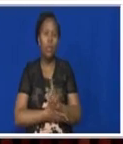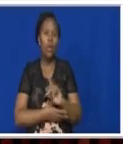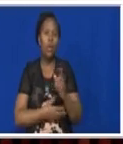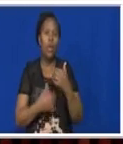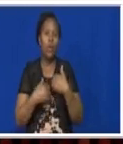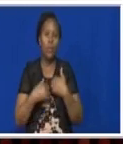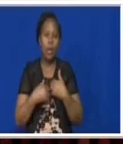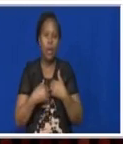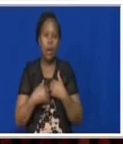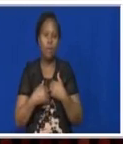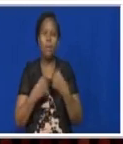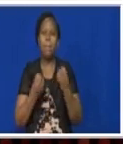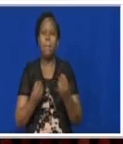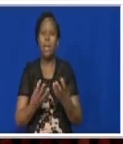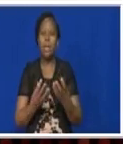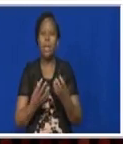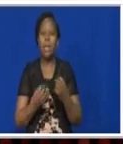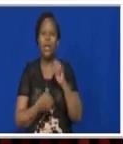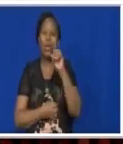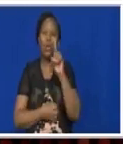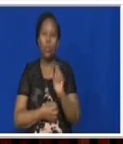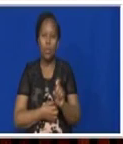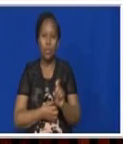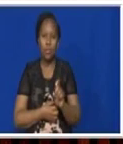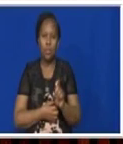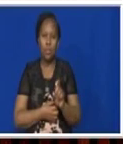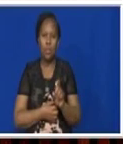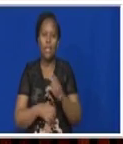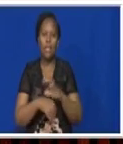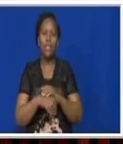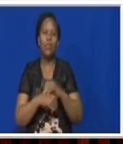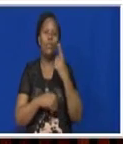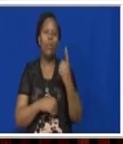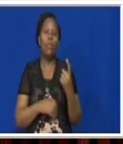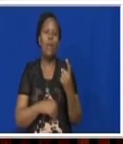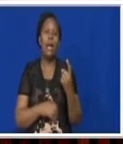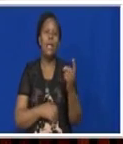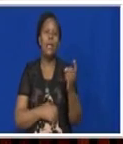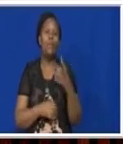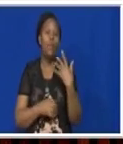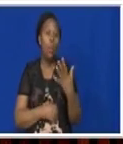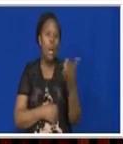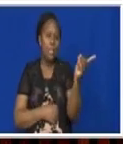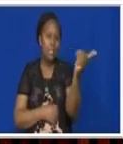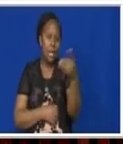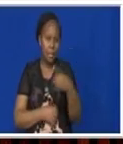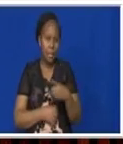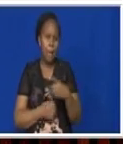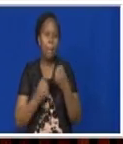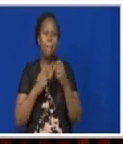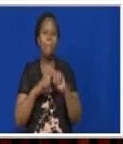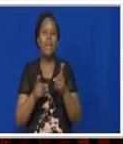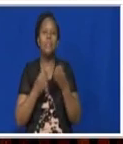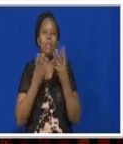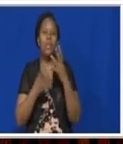we have many questions coming from one diagram or one structure. Therefore,